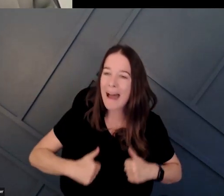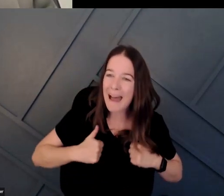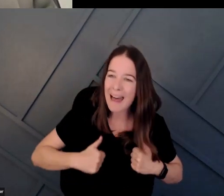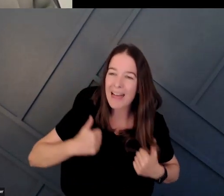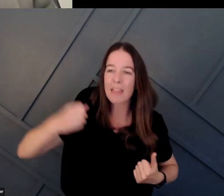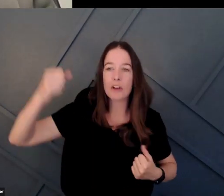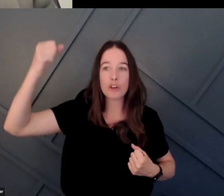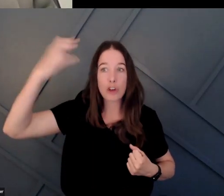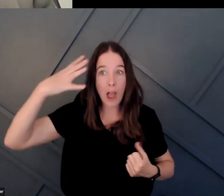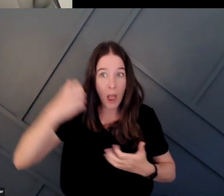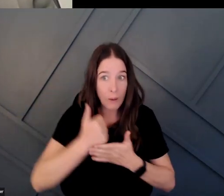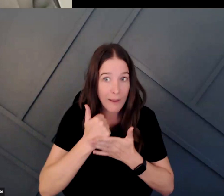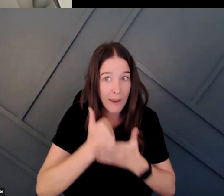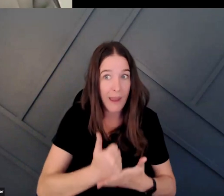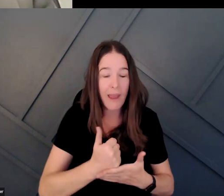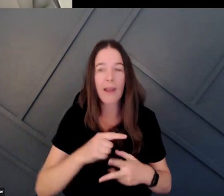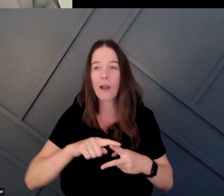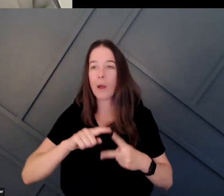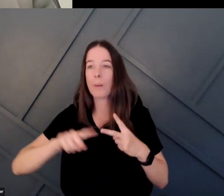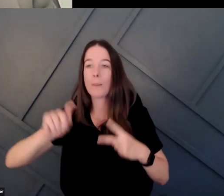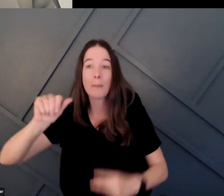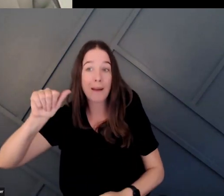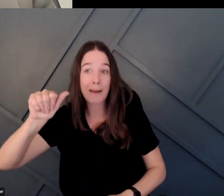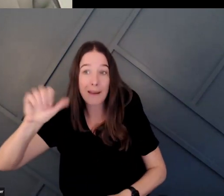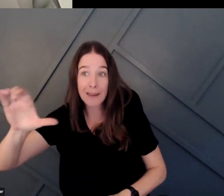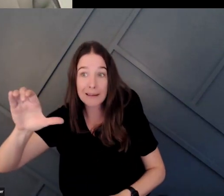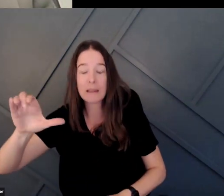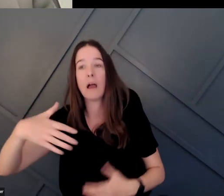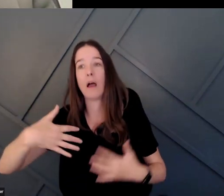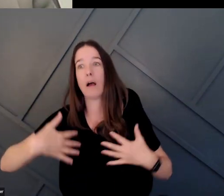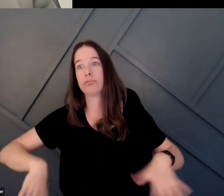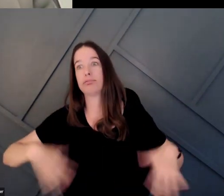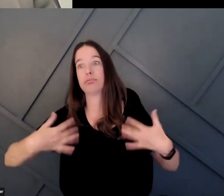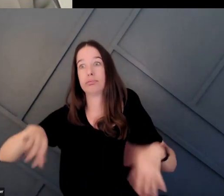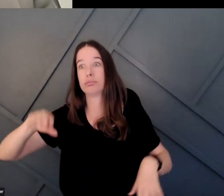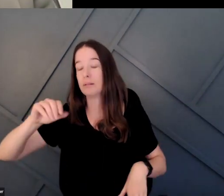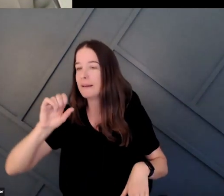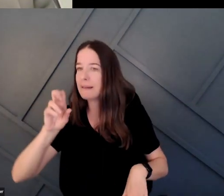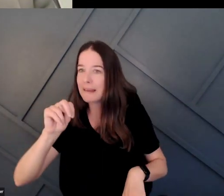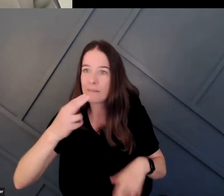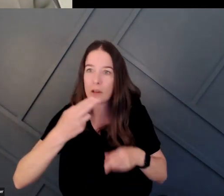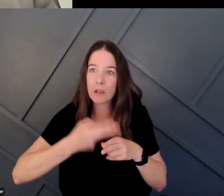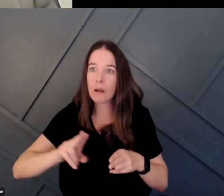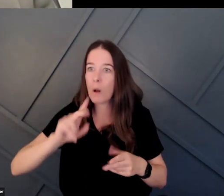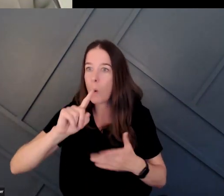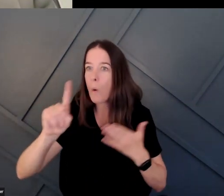of course, can provide immense help, even 1 to 2 hours of it.